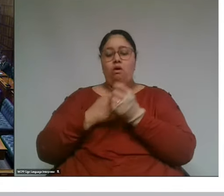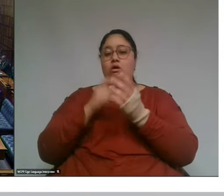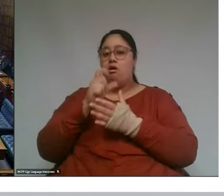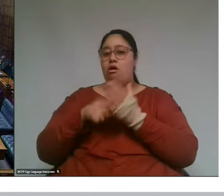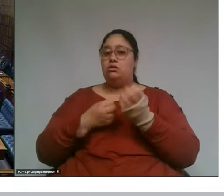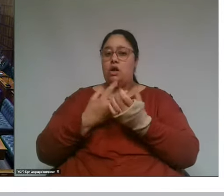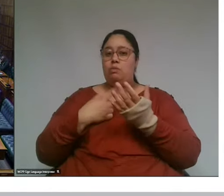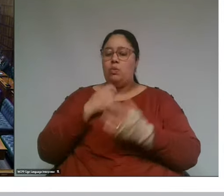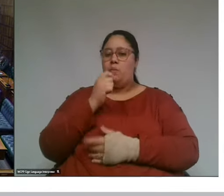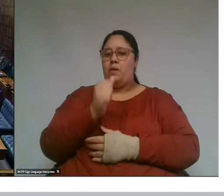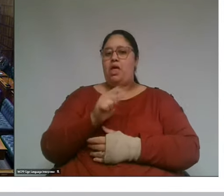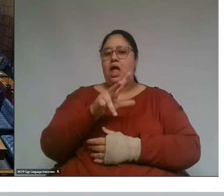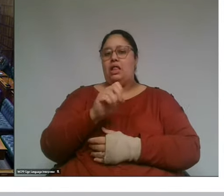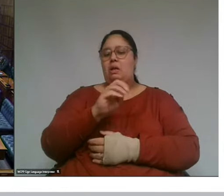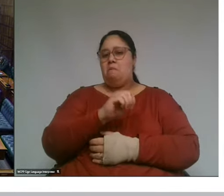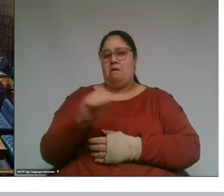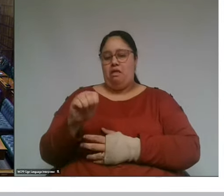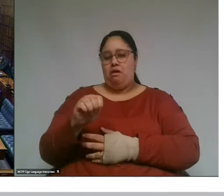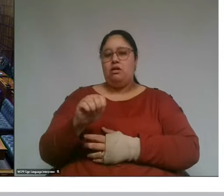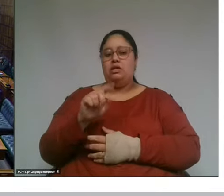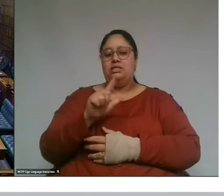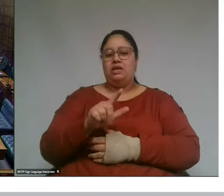contractor is 8,